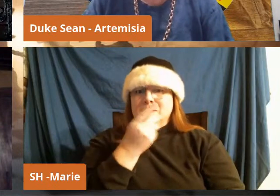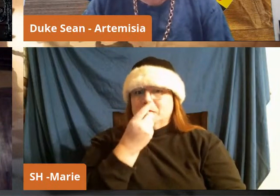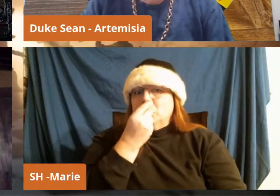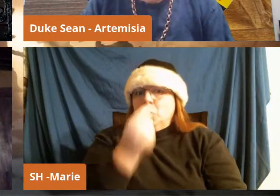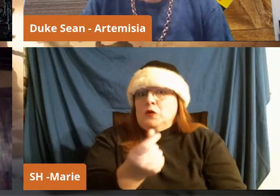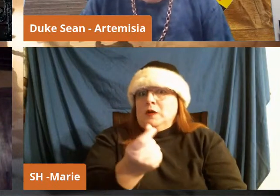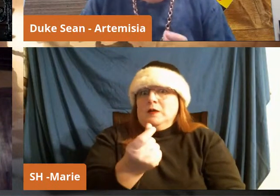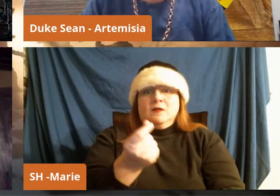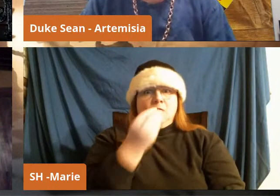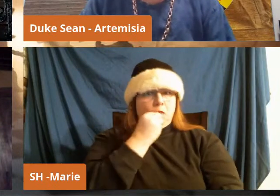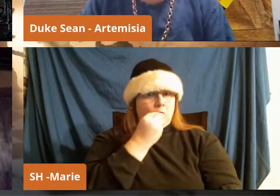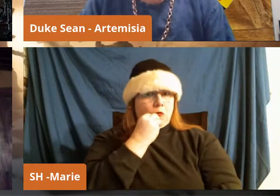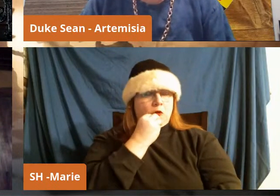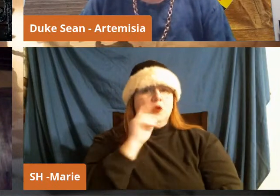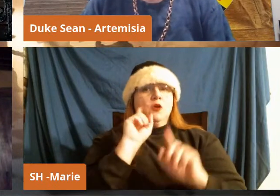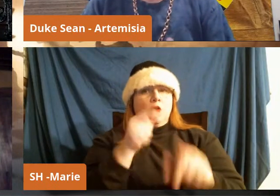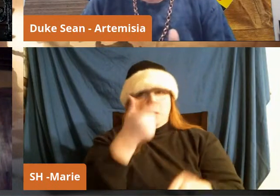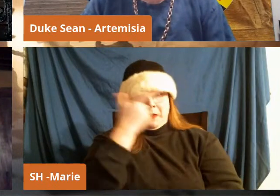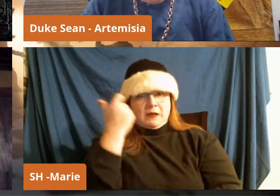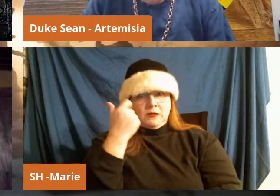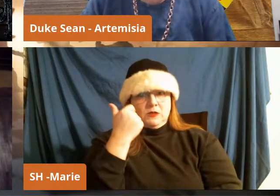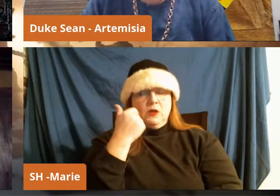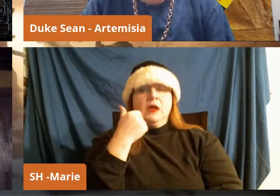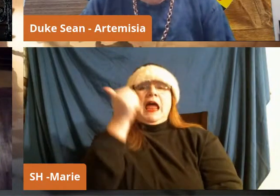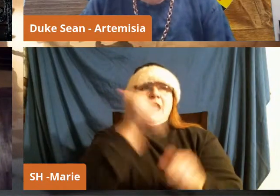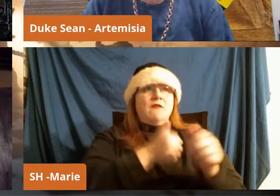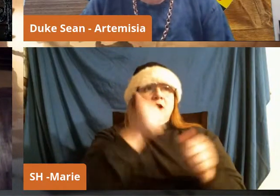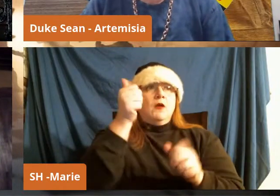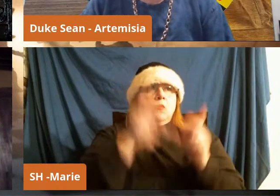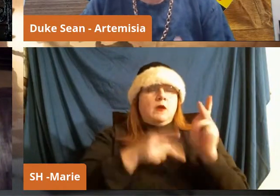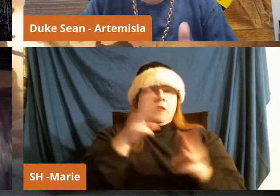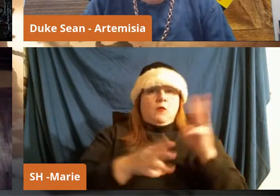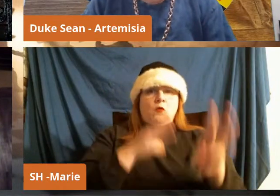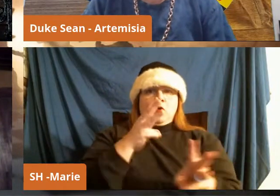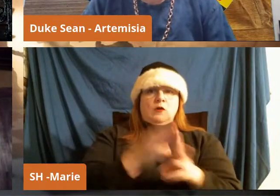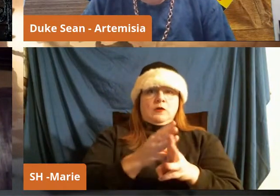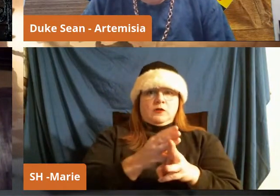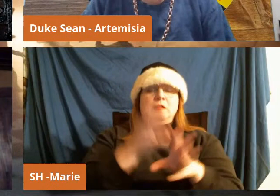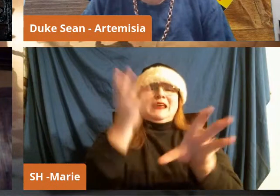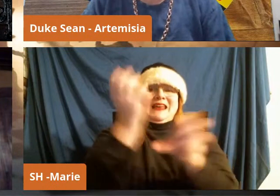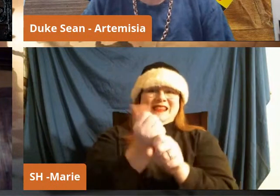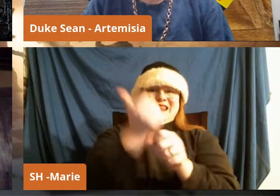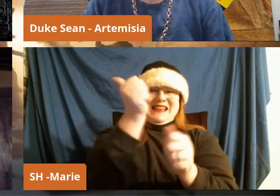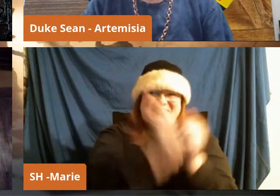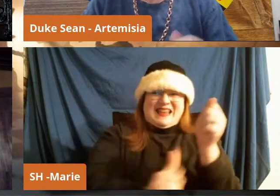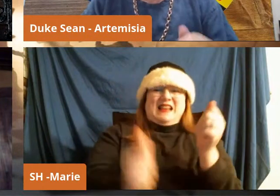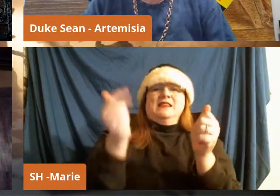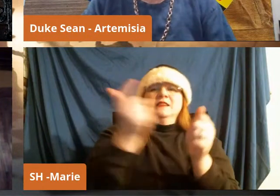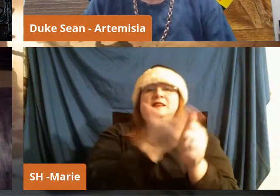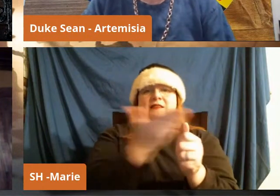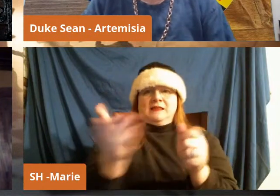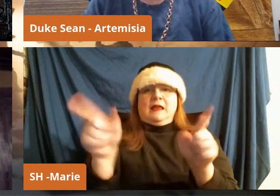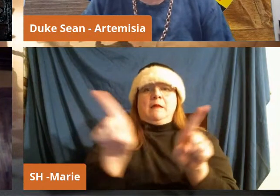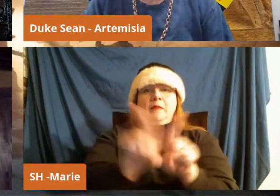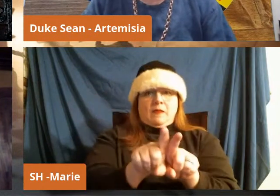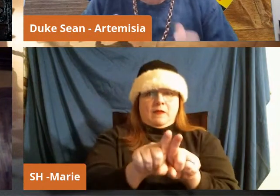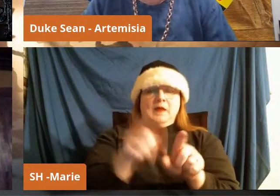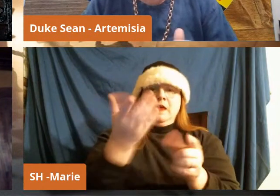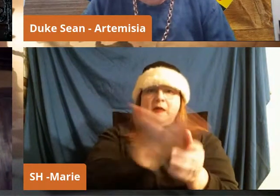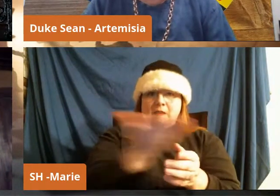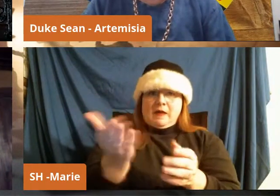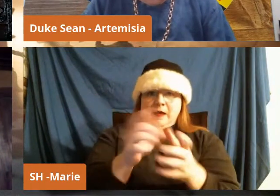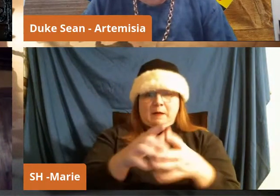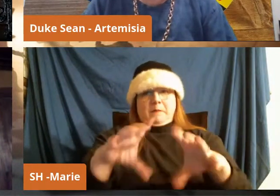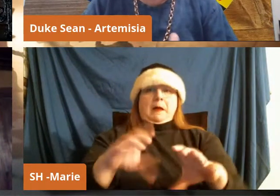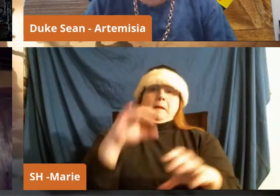good food. You go to McDonald's because everywhere you go in the world, you're getting exactly the same thing. You know exactly what you're getting. A Big